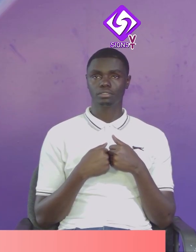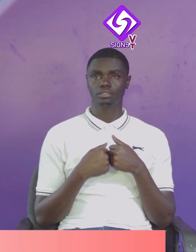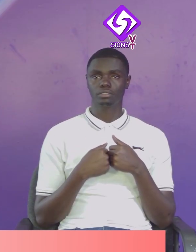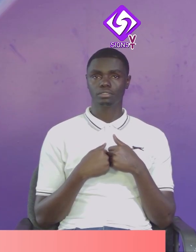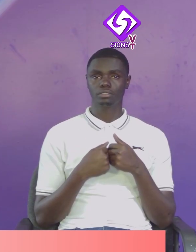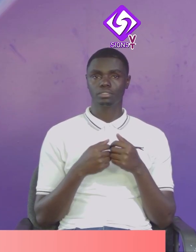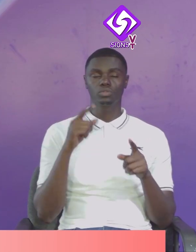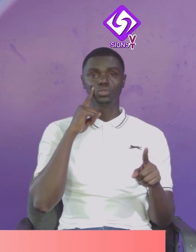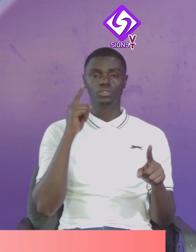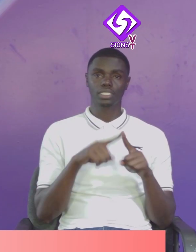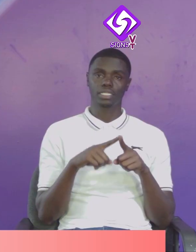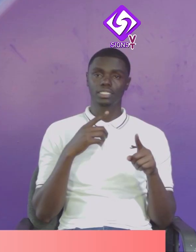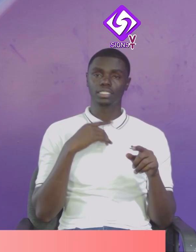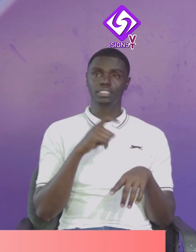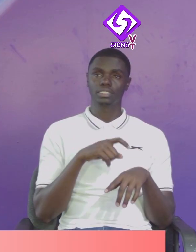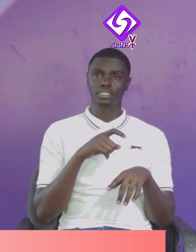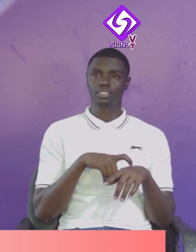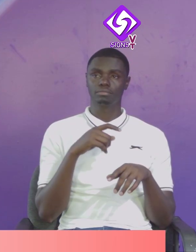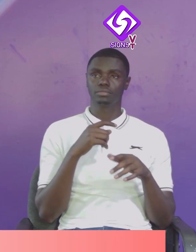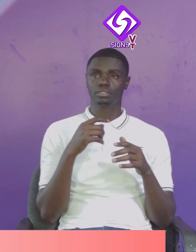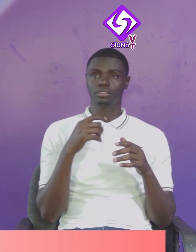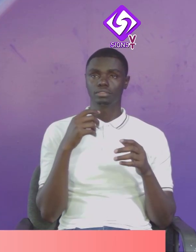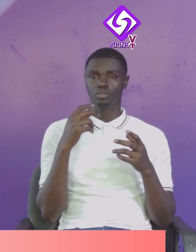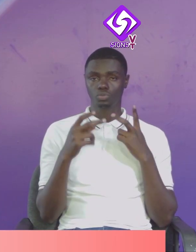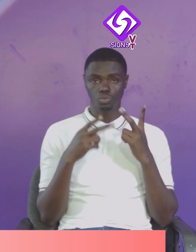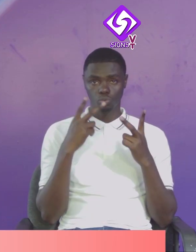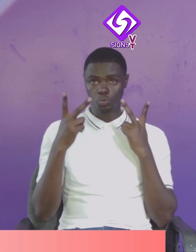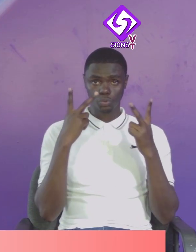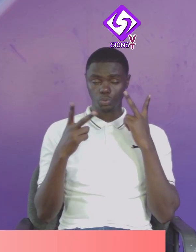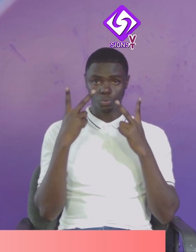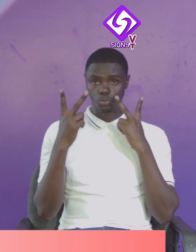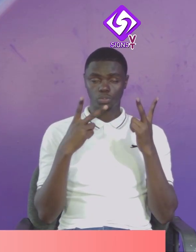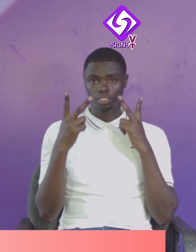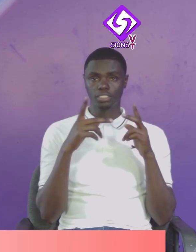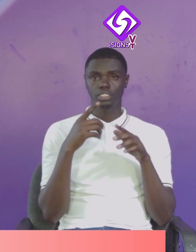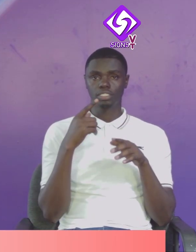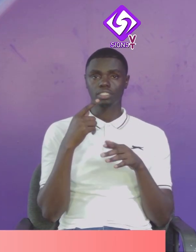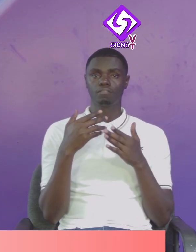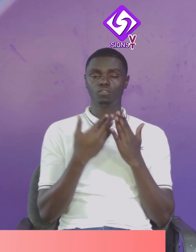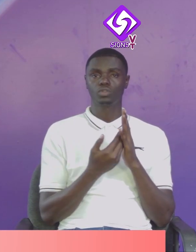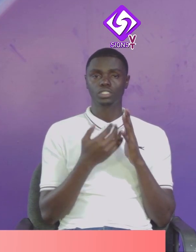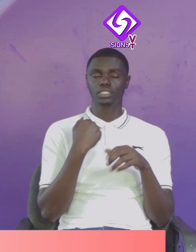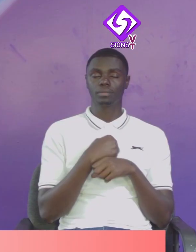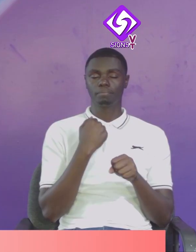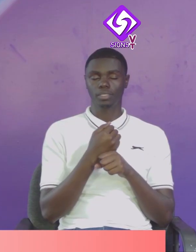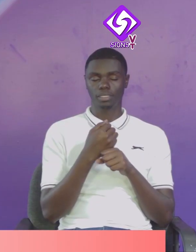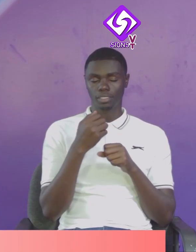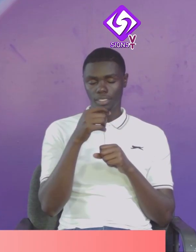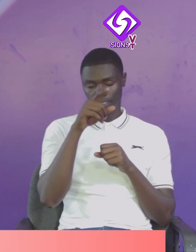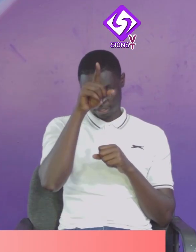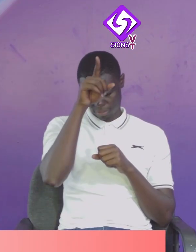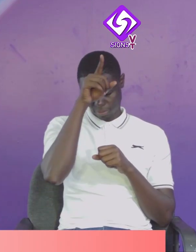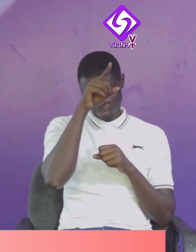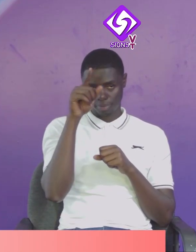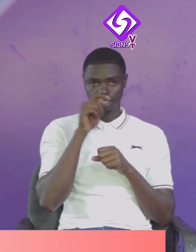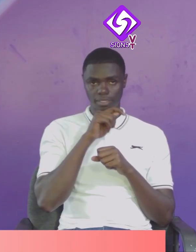target with a brace in the second half. How do you see Voltamed being a threat for Germany going forward?